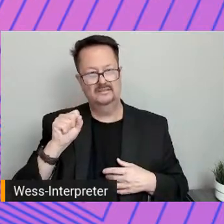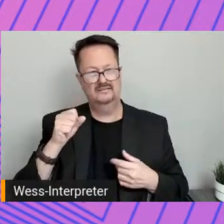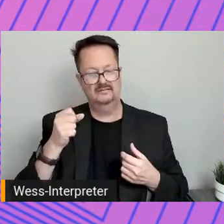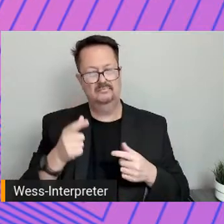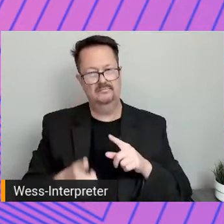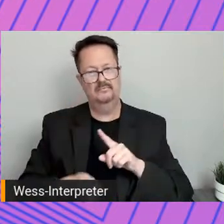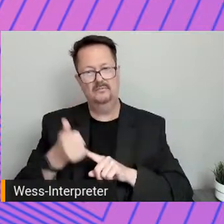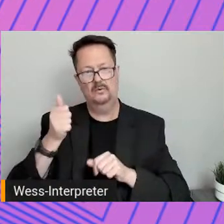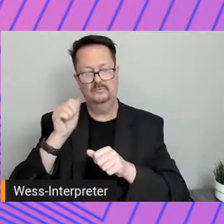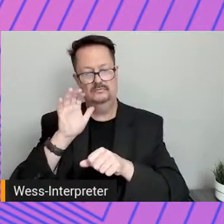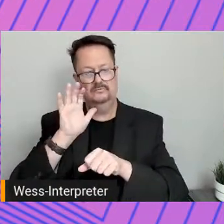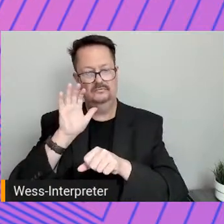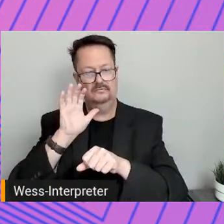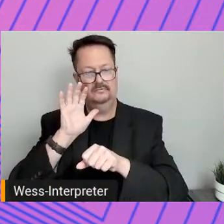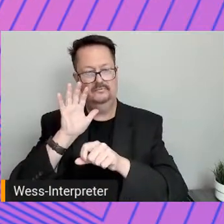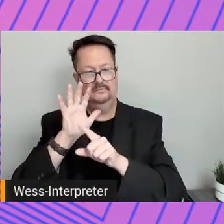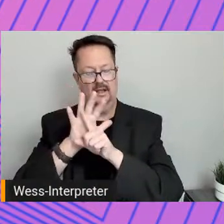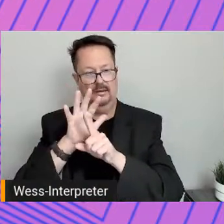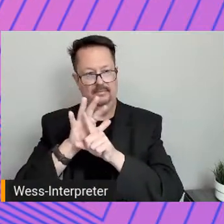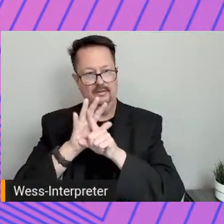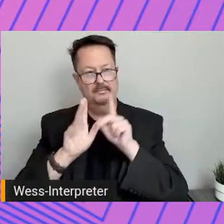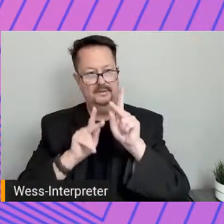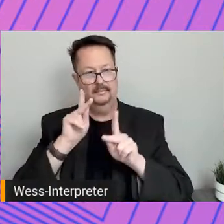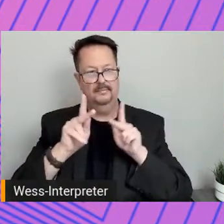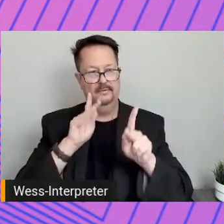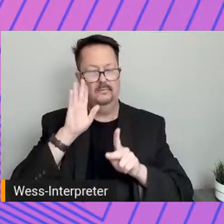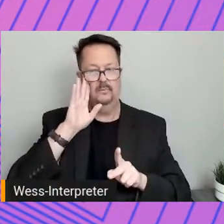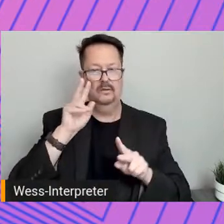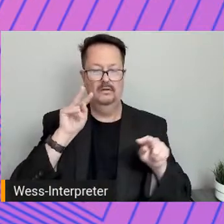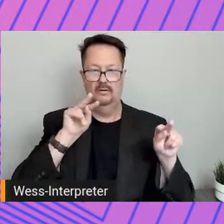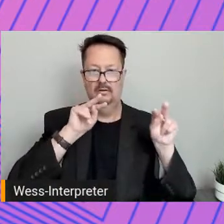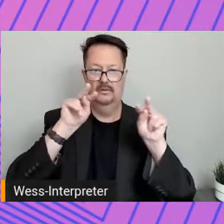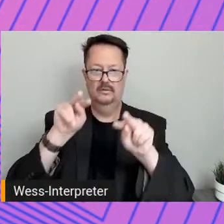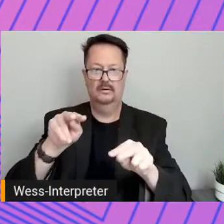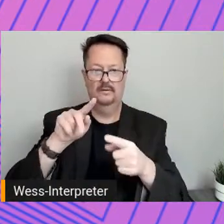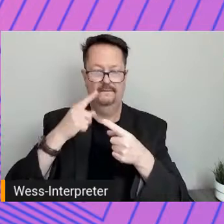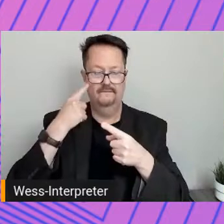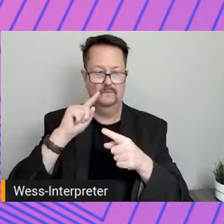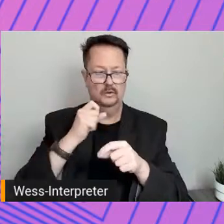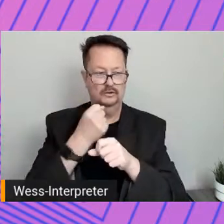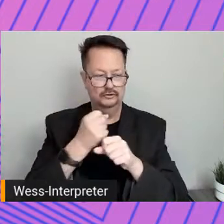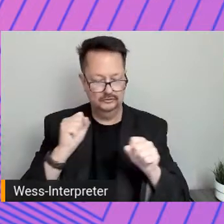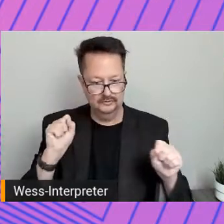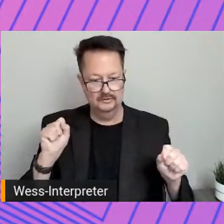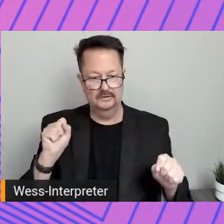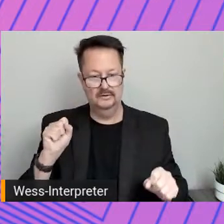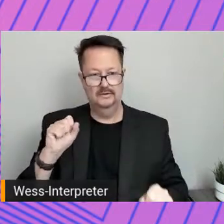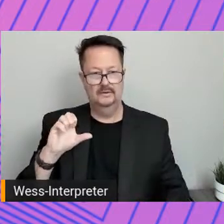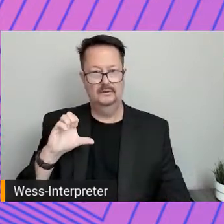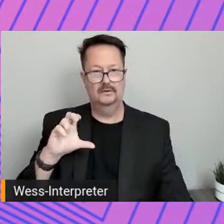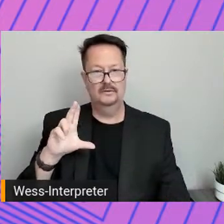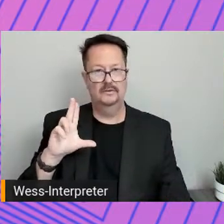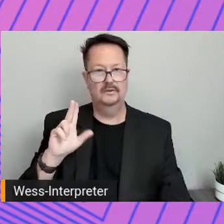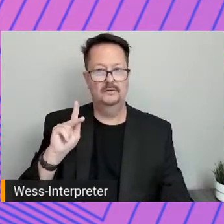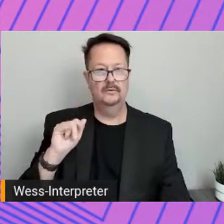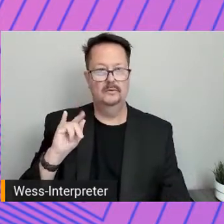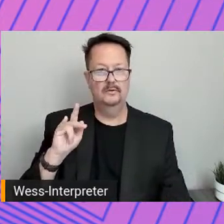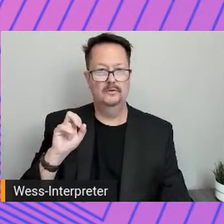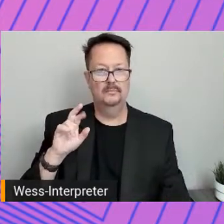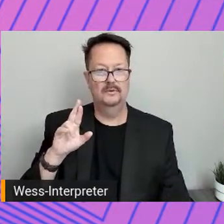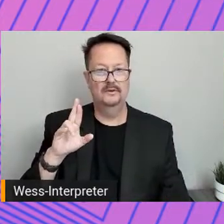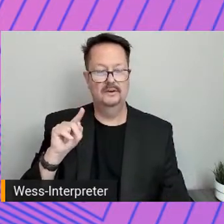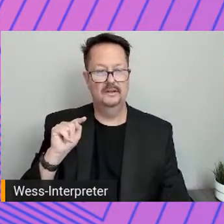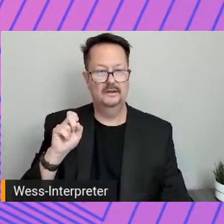or people will gravitate towards when it comes to securing their Kubernetes or containers in terms of their particular